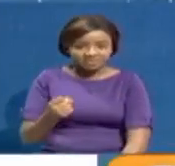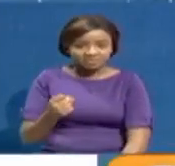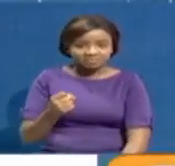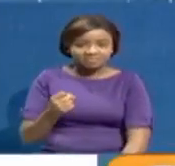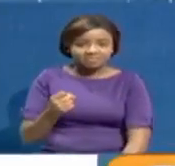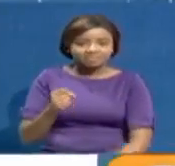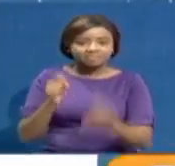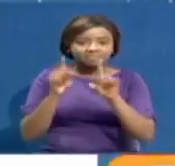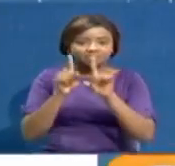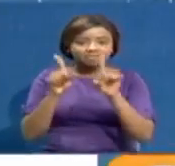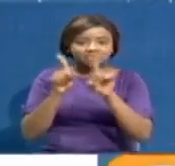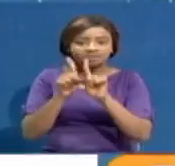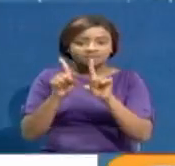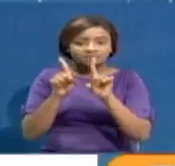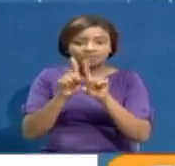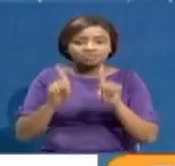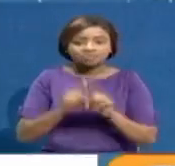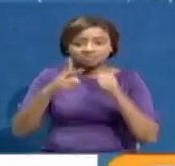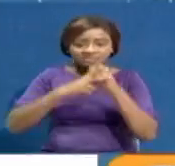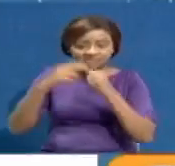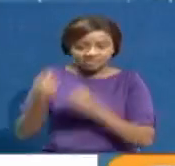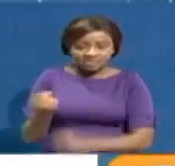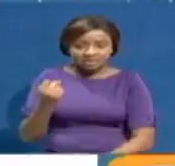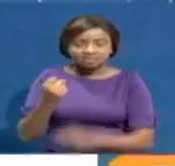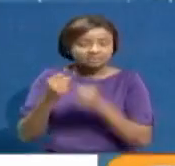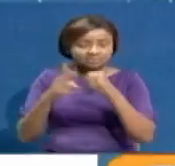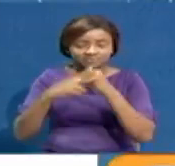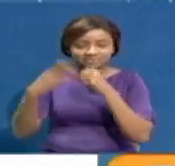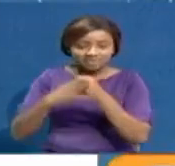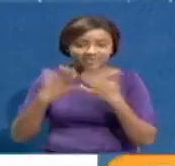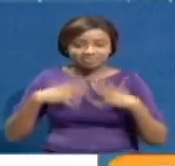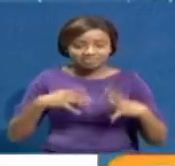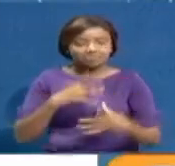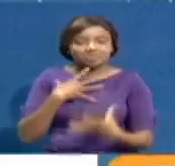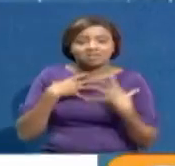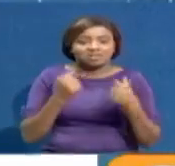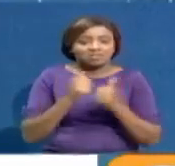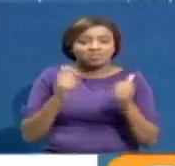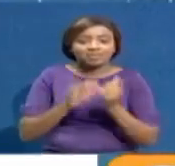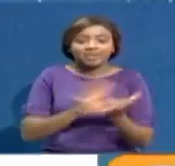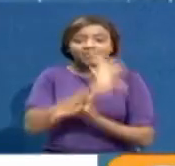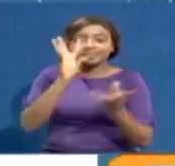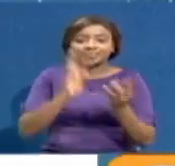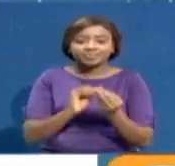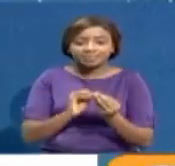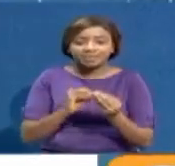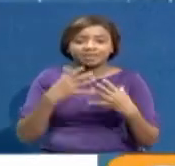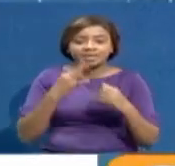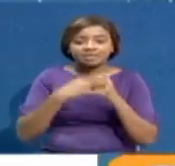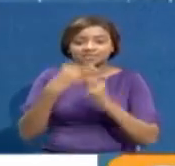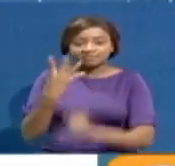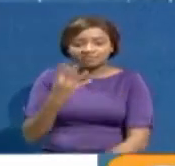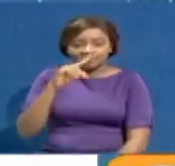1,795, I beg your pardon. 79 patients have recovered from the virus, raising the recovery's toll to